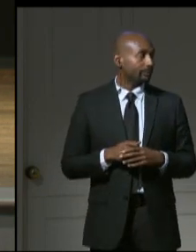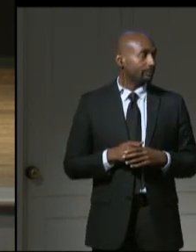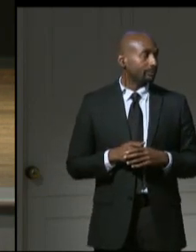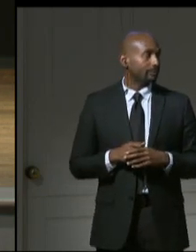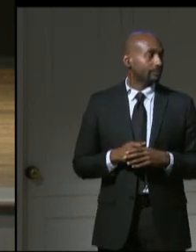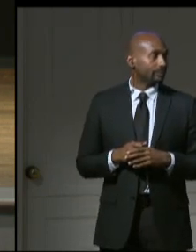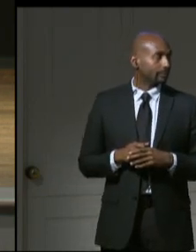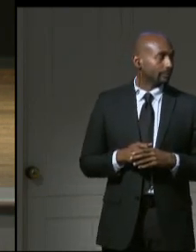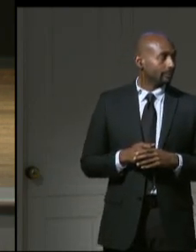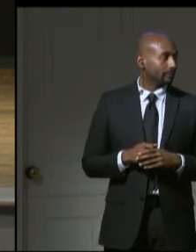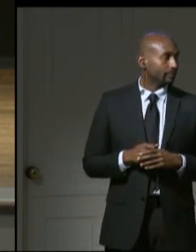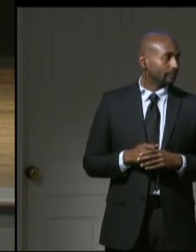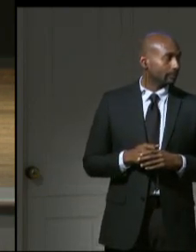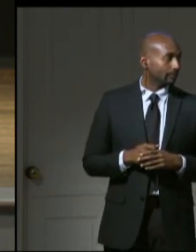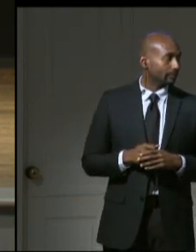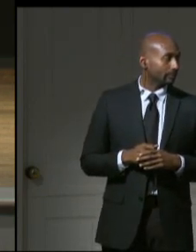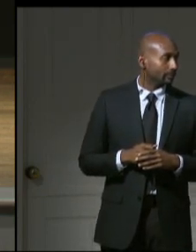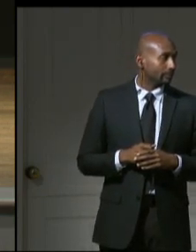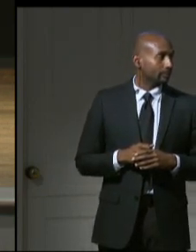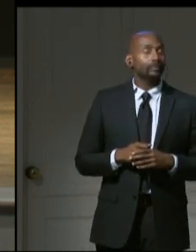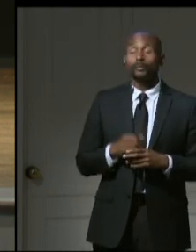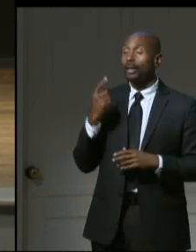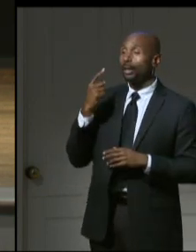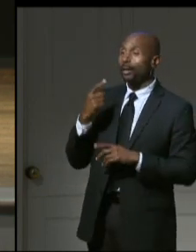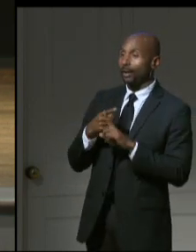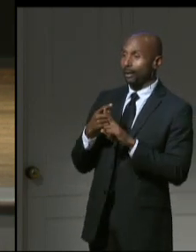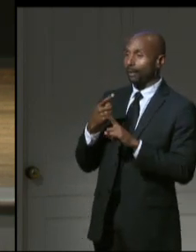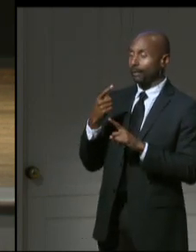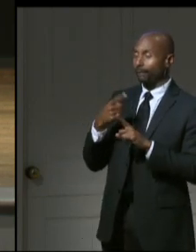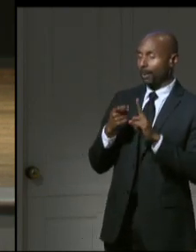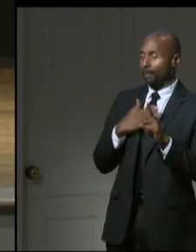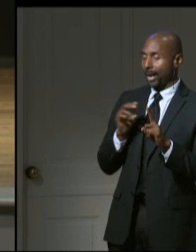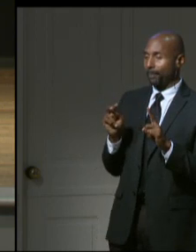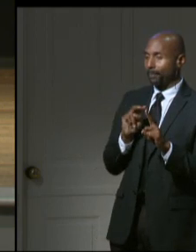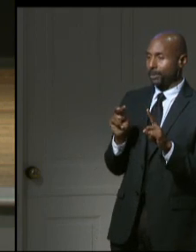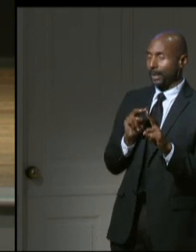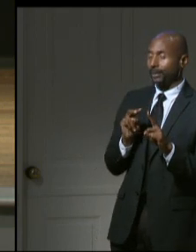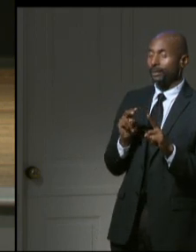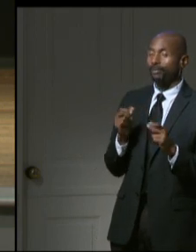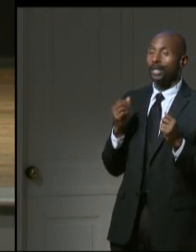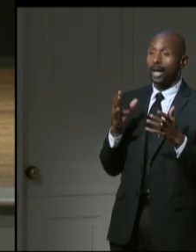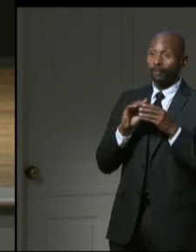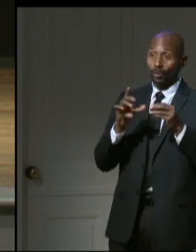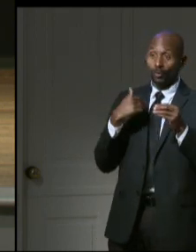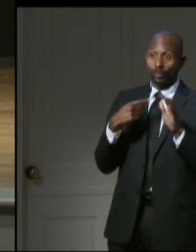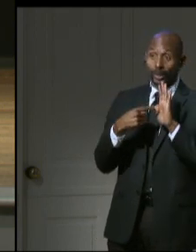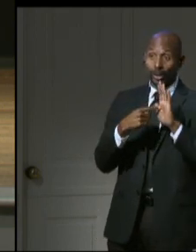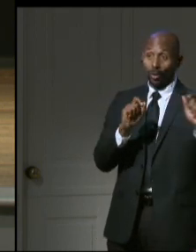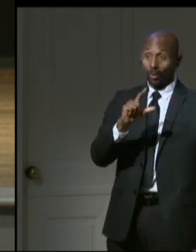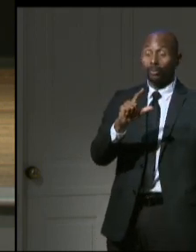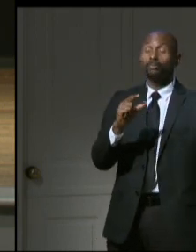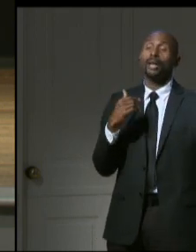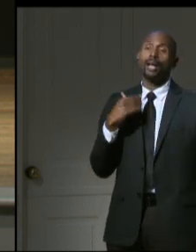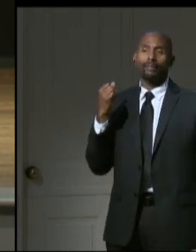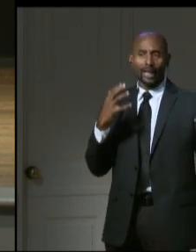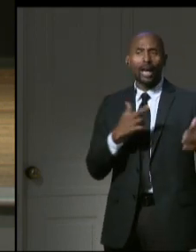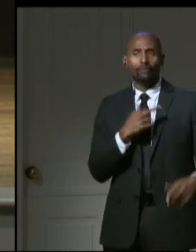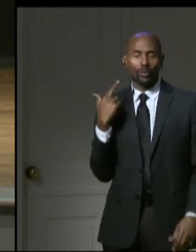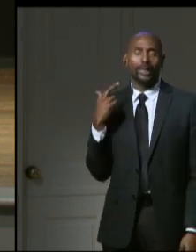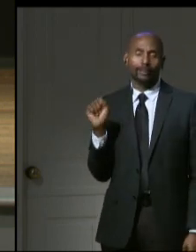Well, I would say from my point of view, a lot of these stories that we showed, there's a large amount of